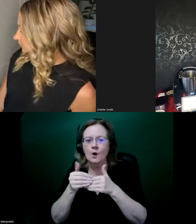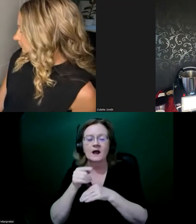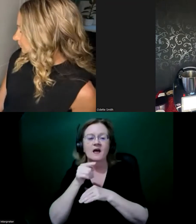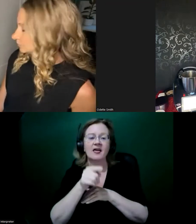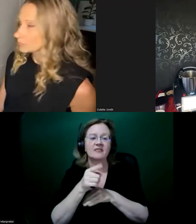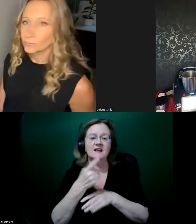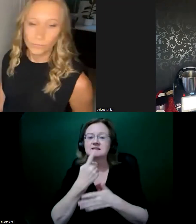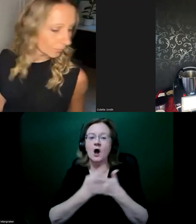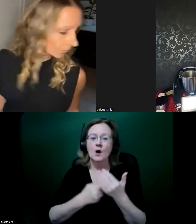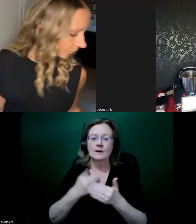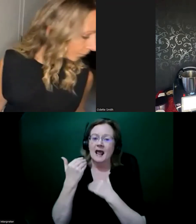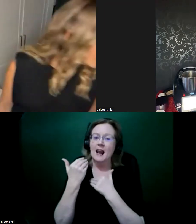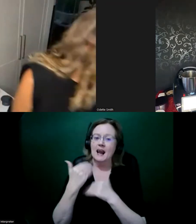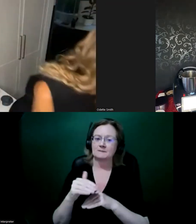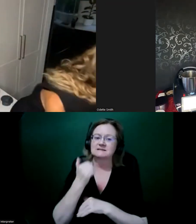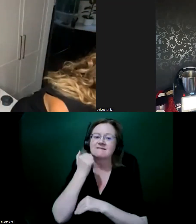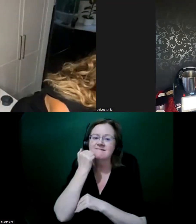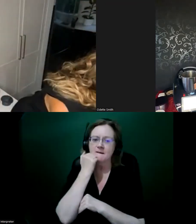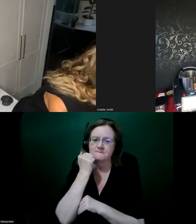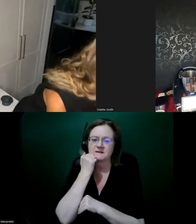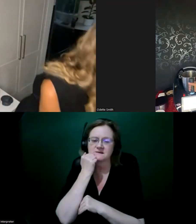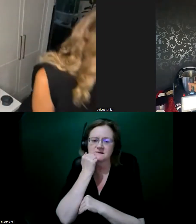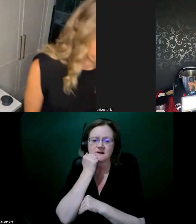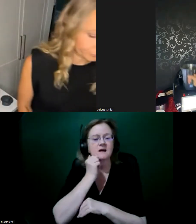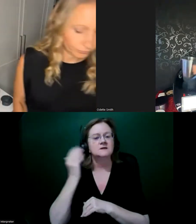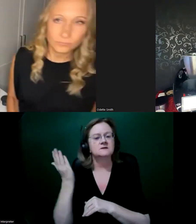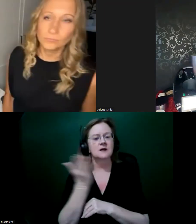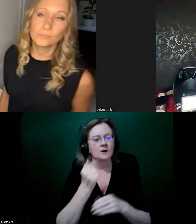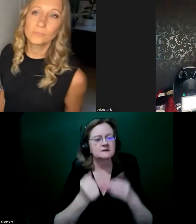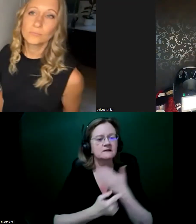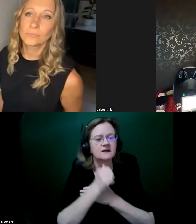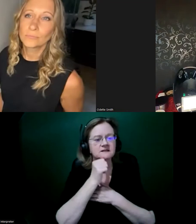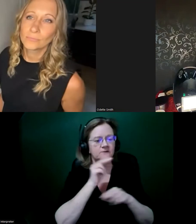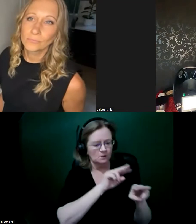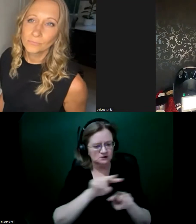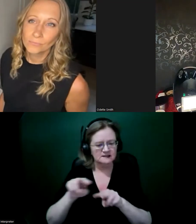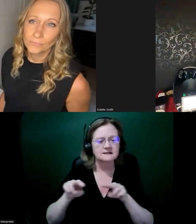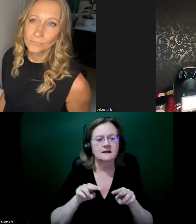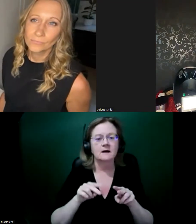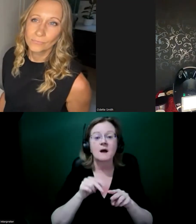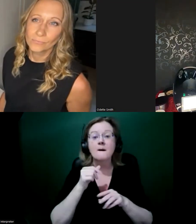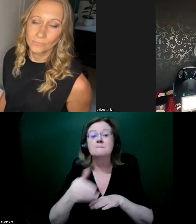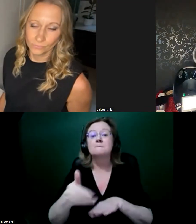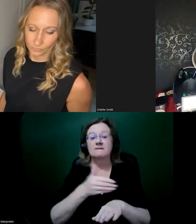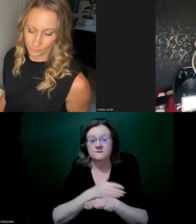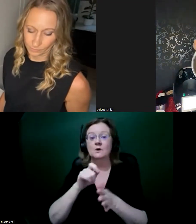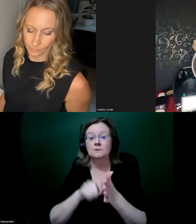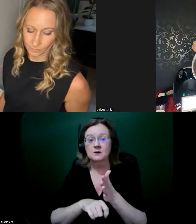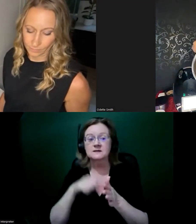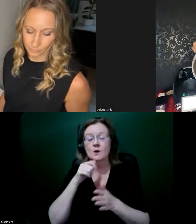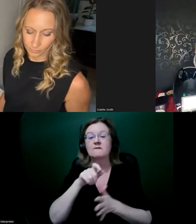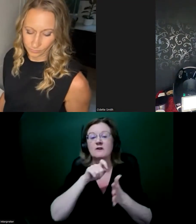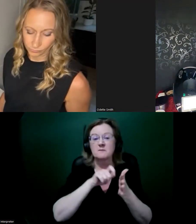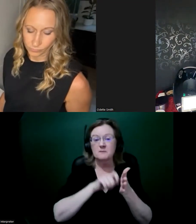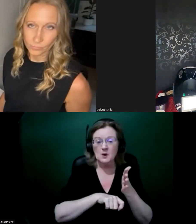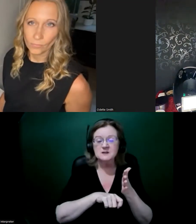stocks last, but we are hosting those events if you are wanting to see them in person, even post-purchase. So if you've already purchased a black